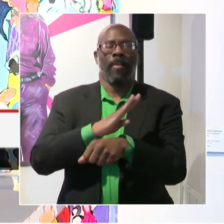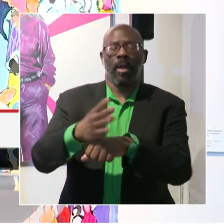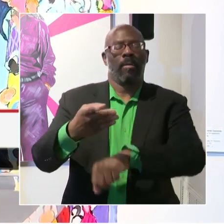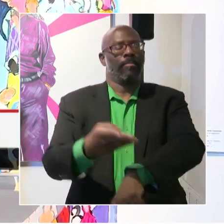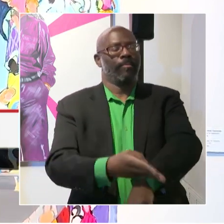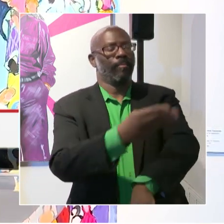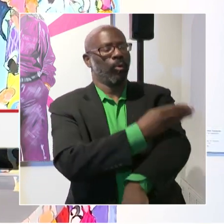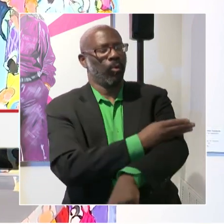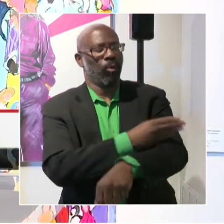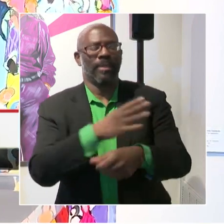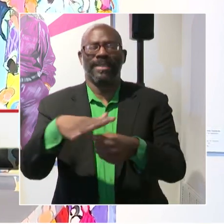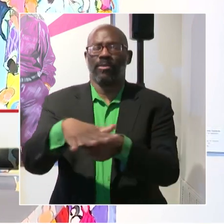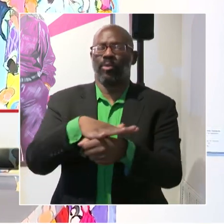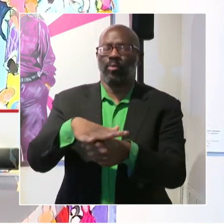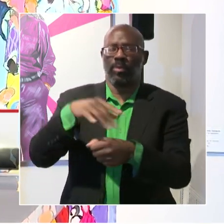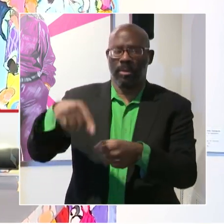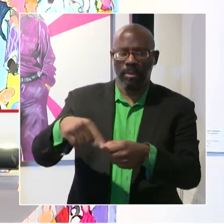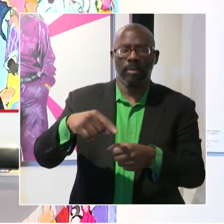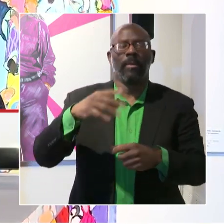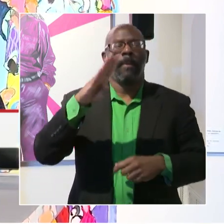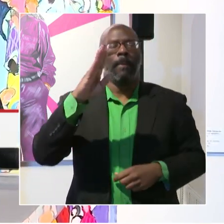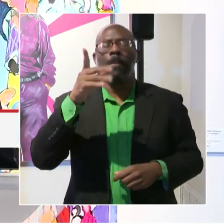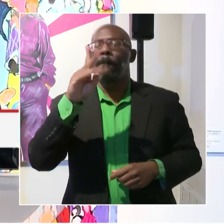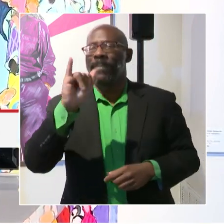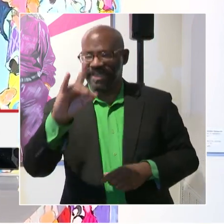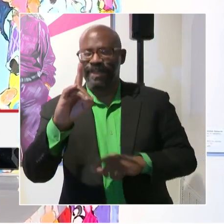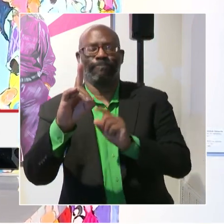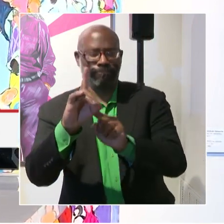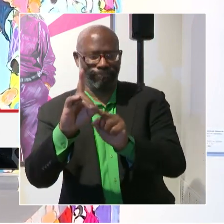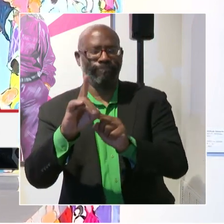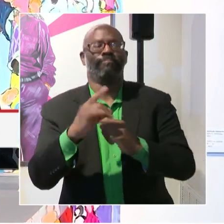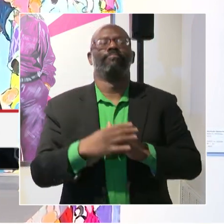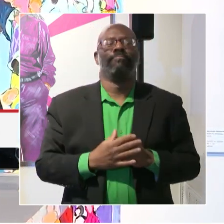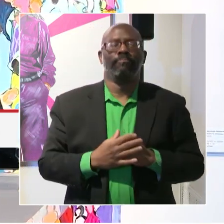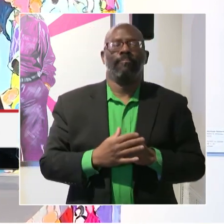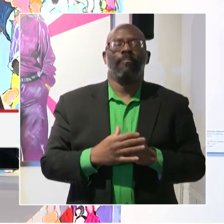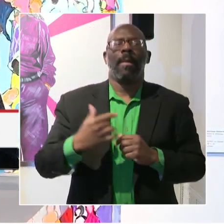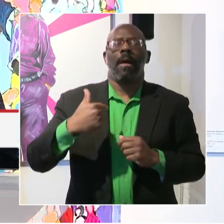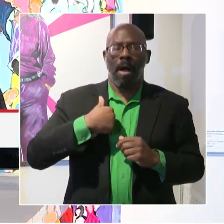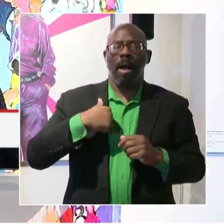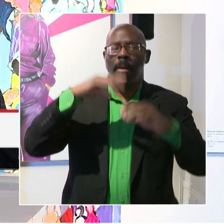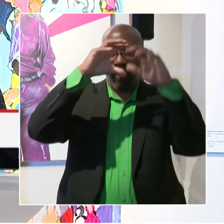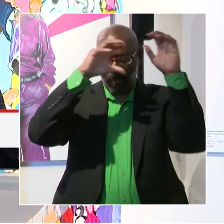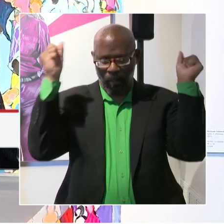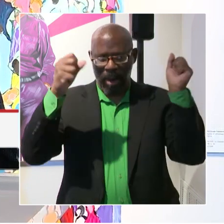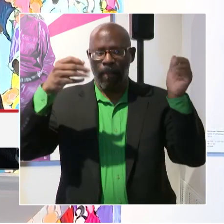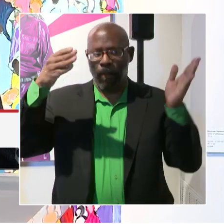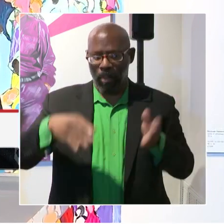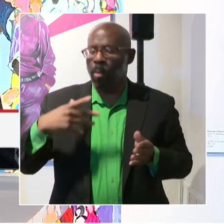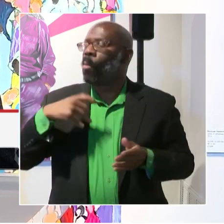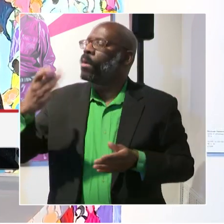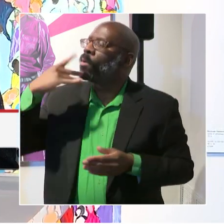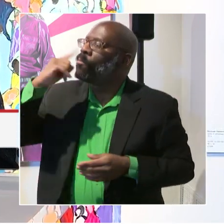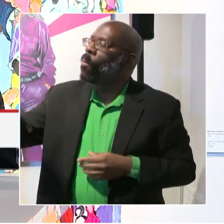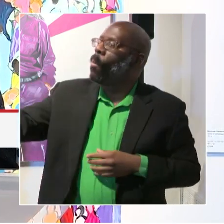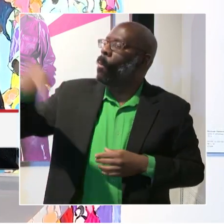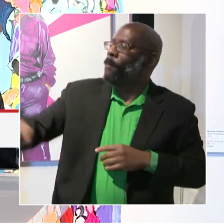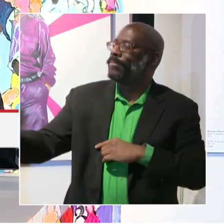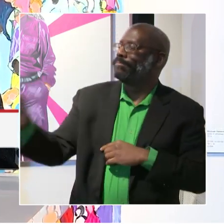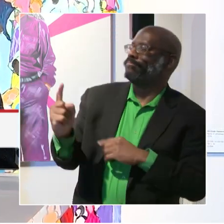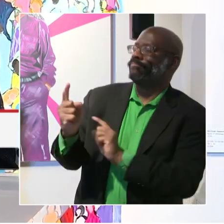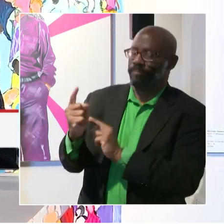Kristen, thank you for your leadership here. I also want to acknowledge and thank the great